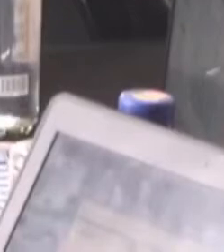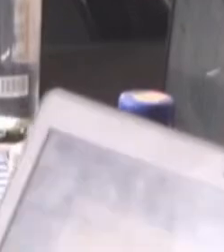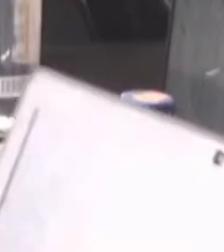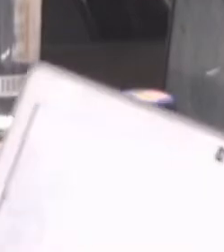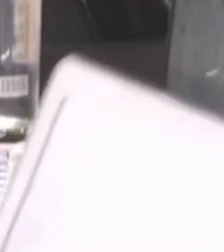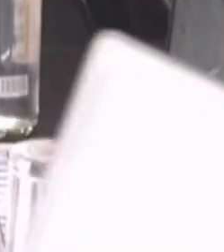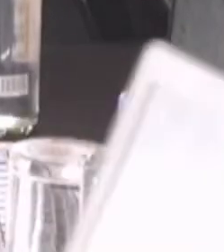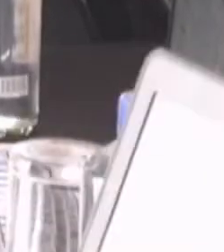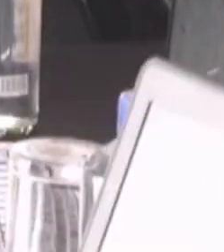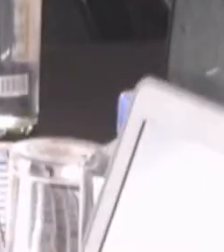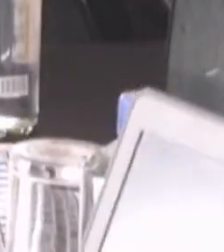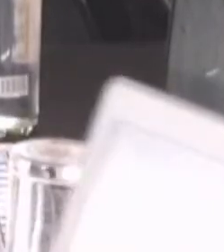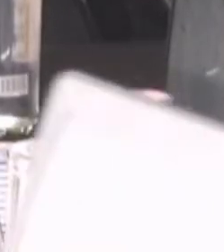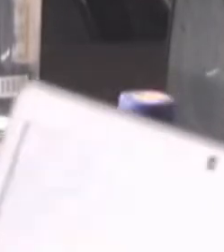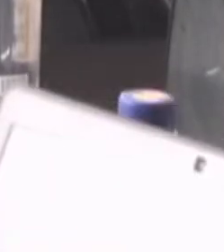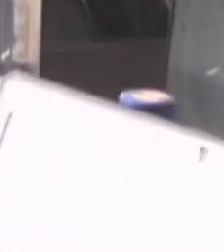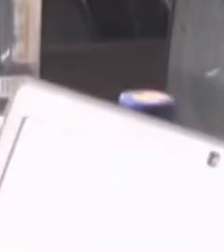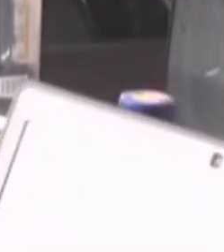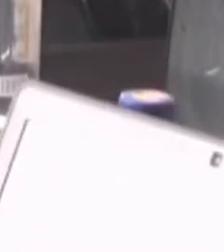empower women. Yes.